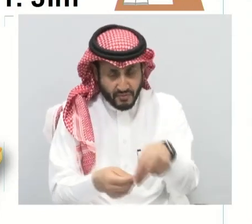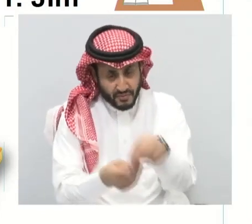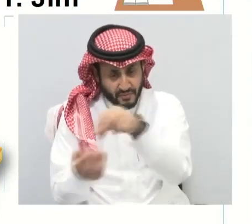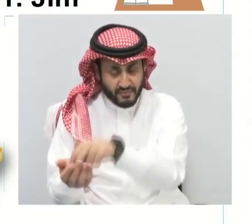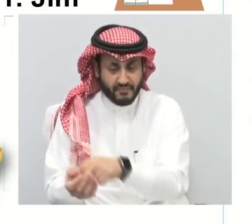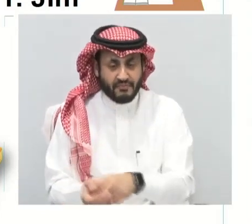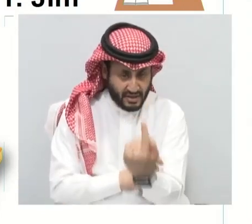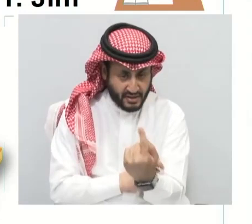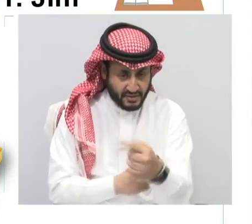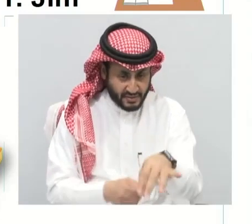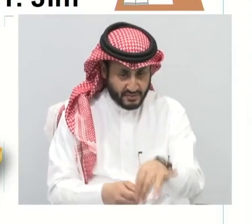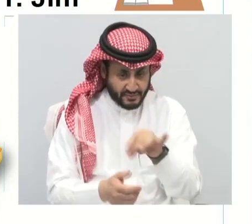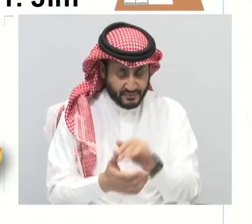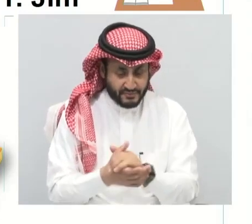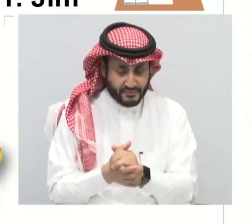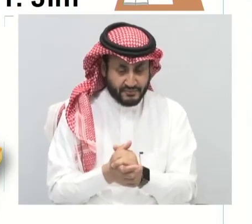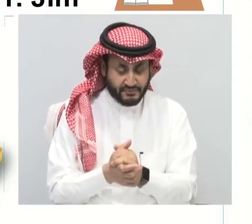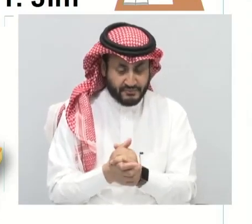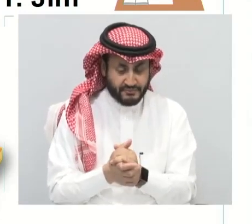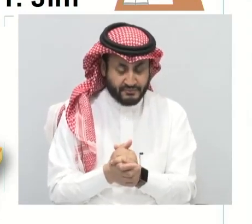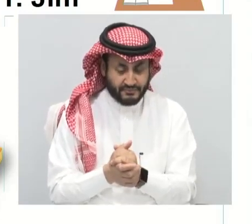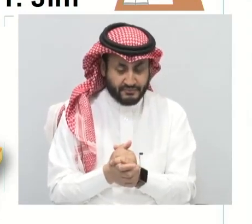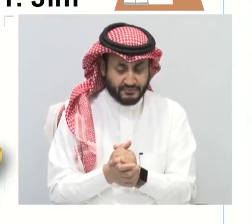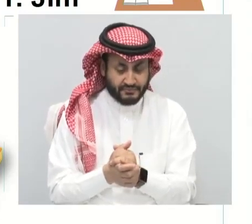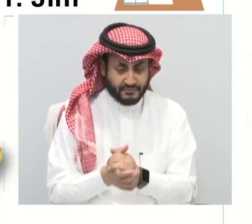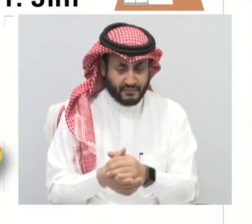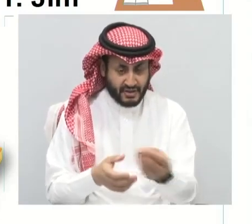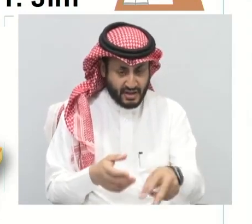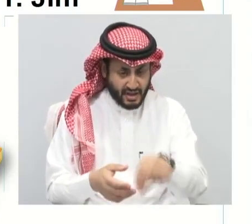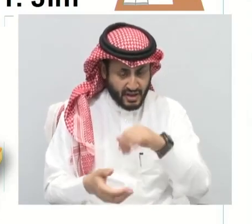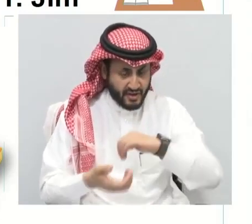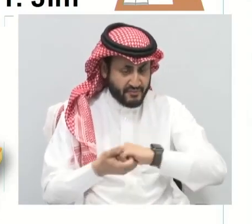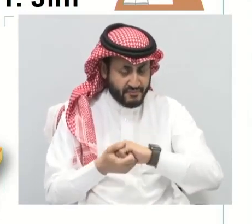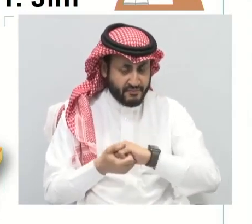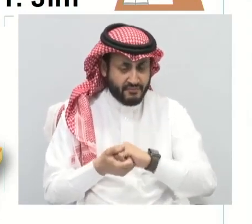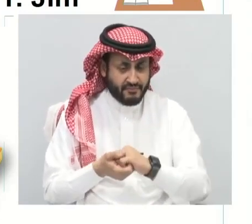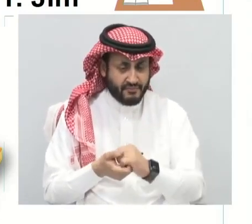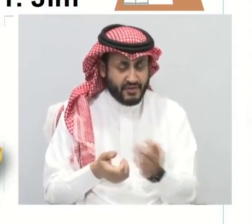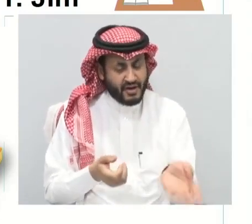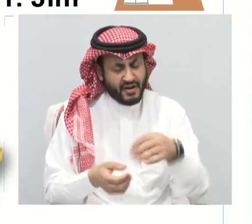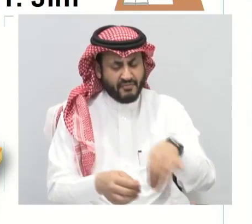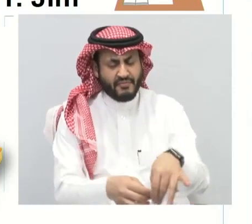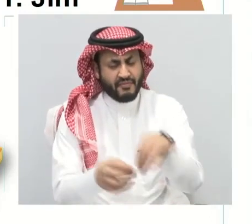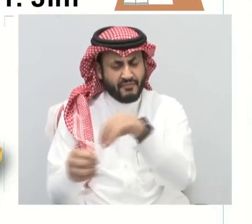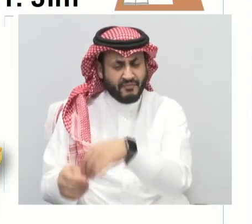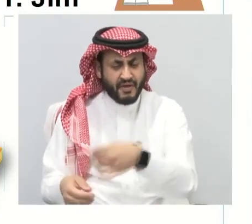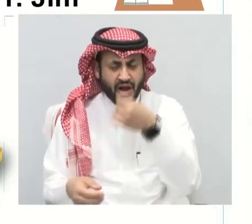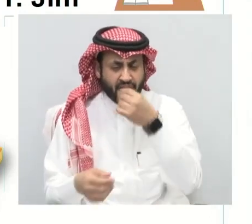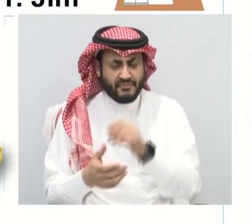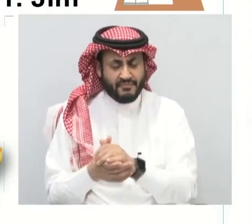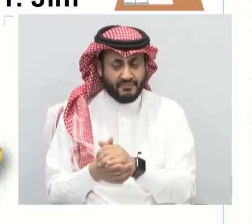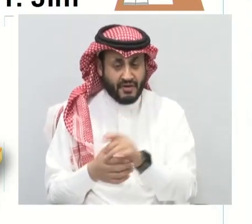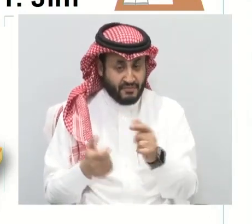Thanks. So he's asking his friend now to bring some snacks. This is the